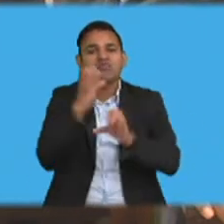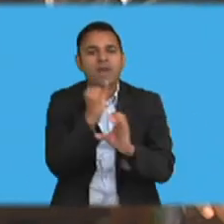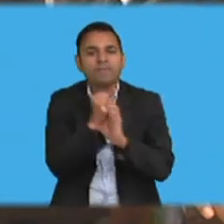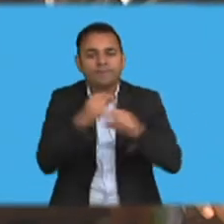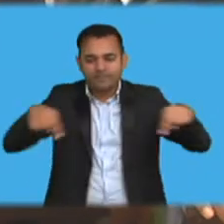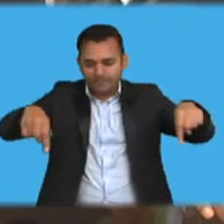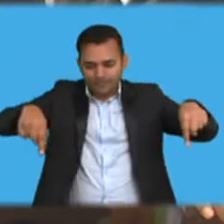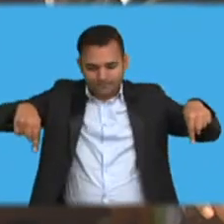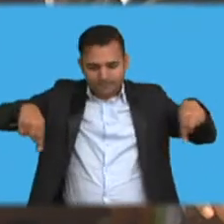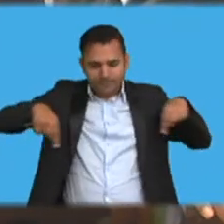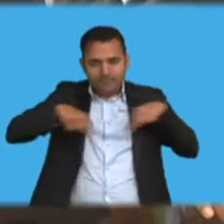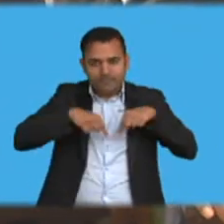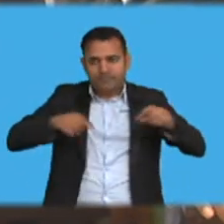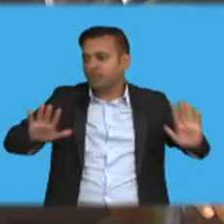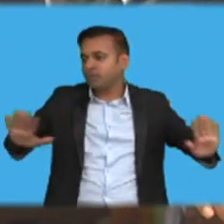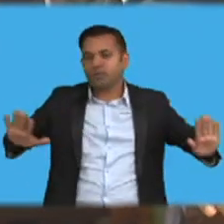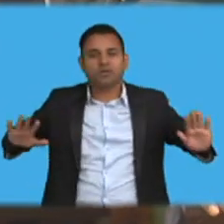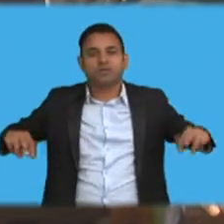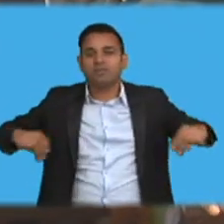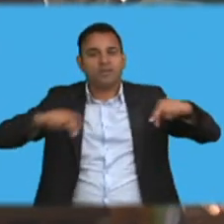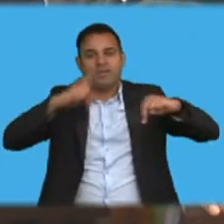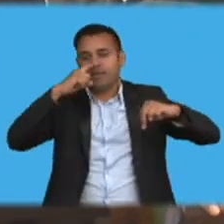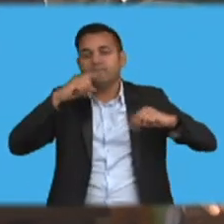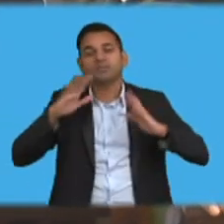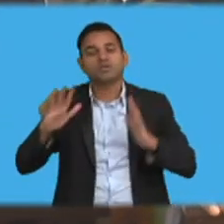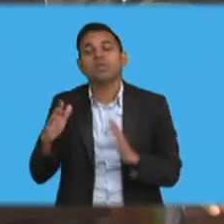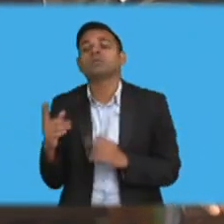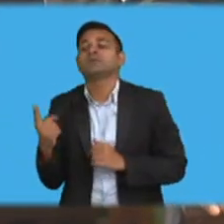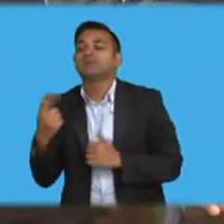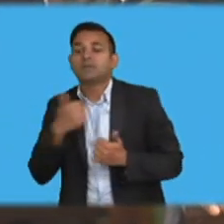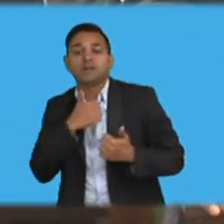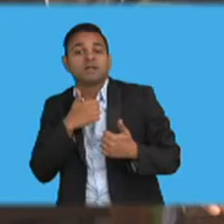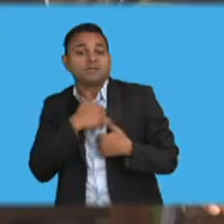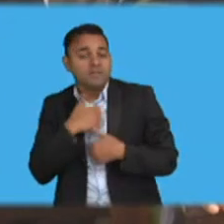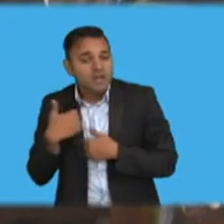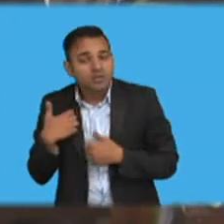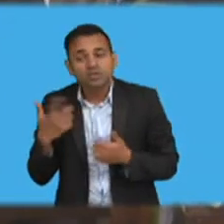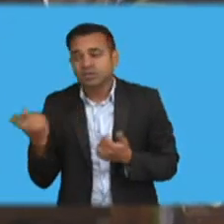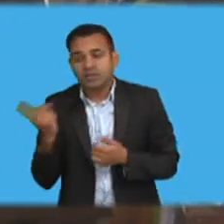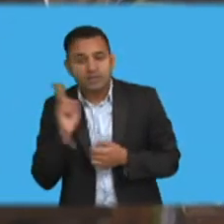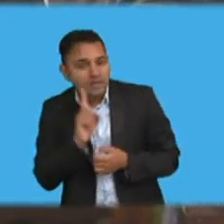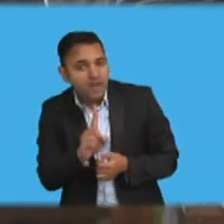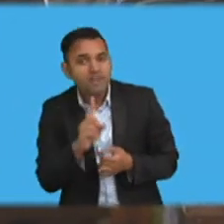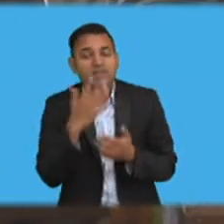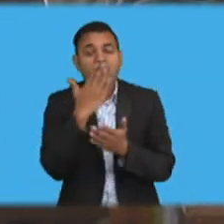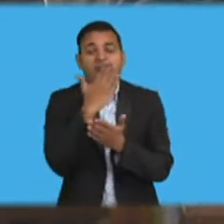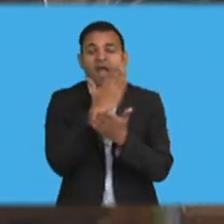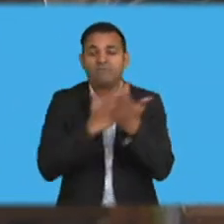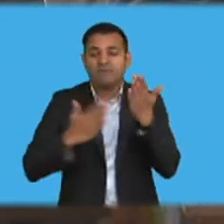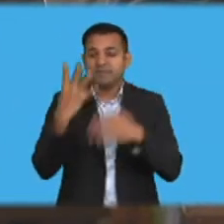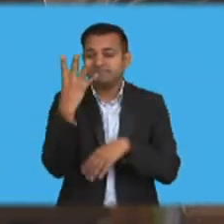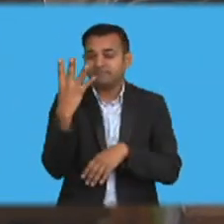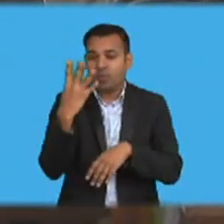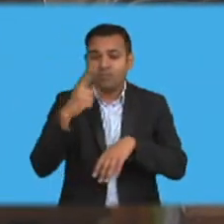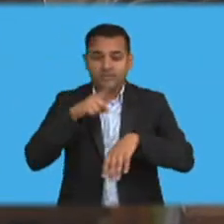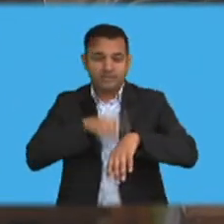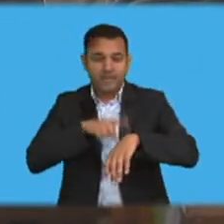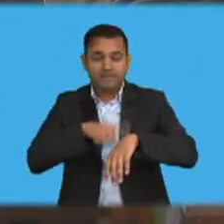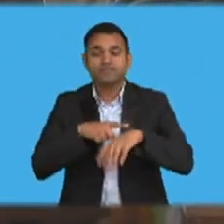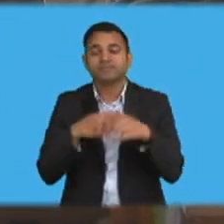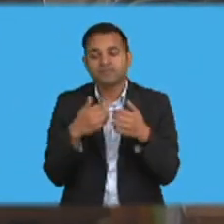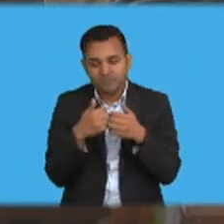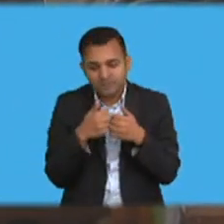Force forensic team arrived on the scene at 1630 hours to provide guidelines on